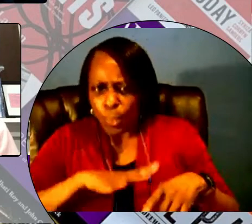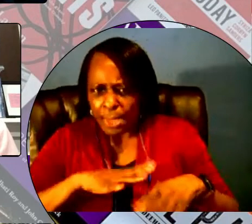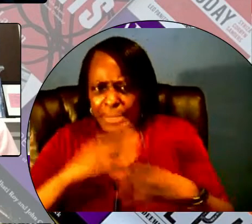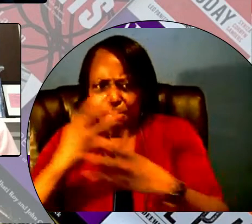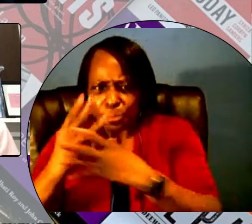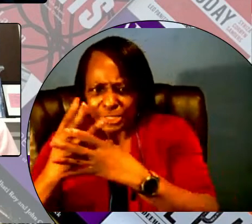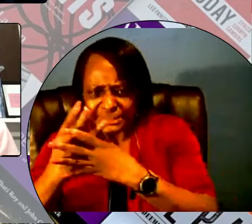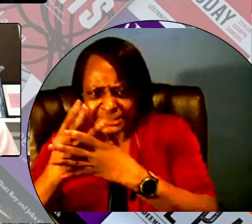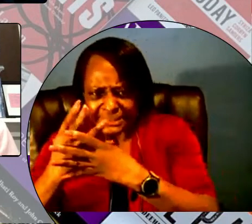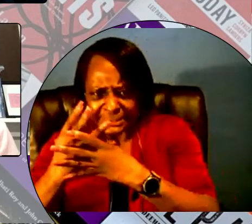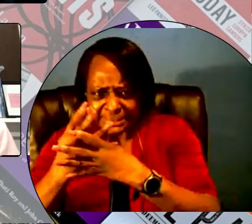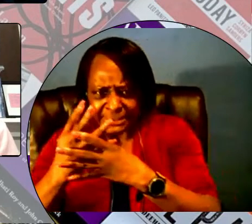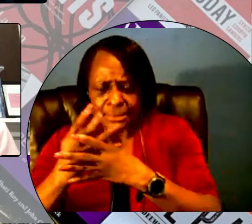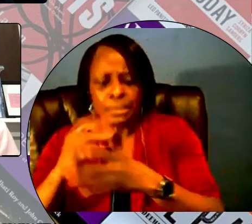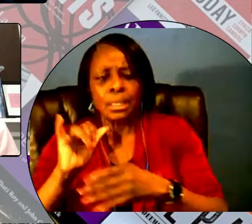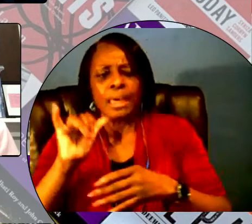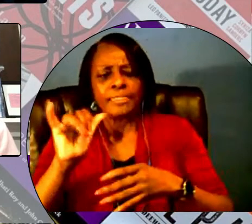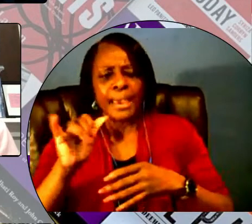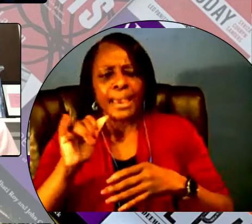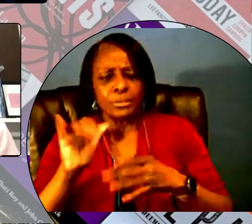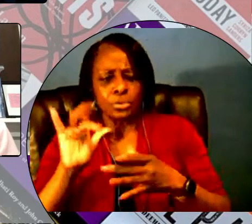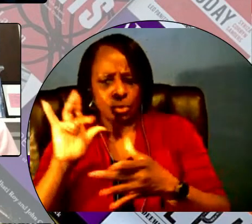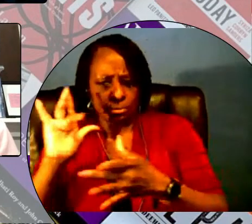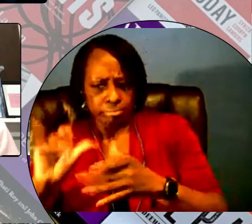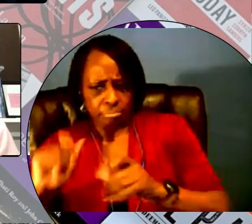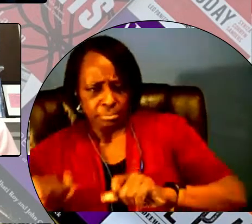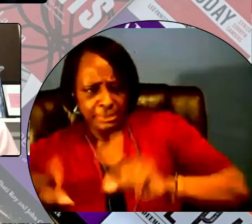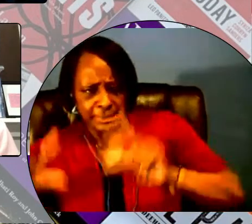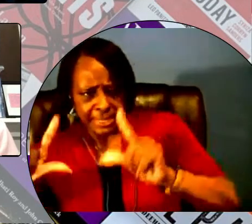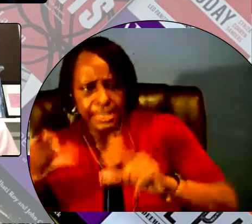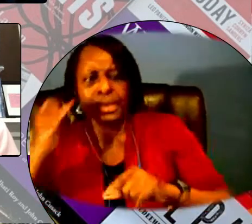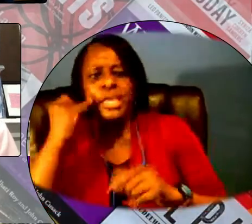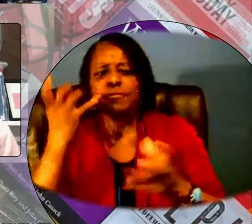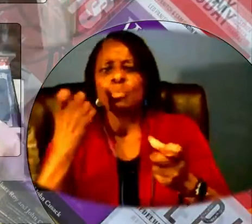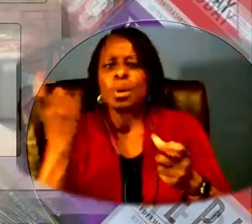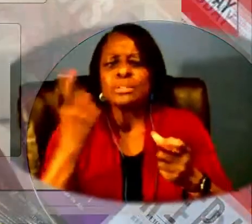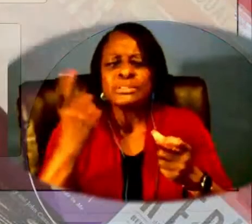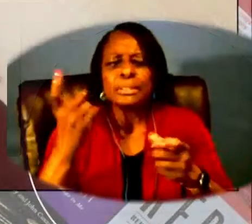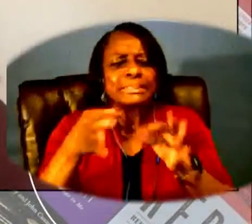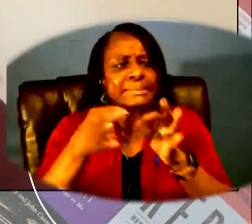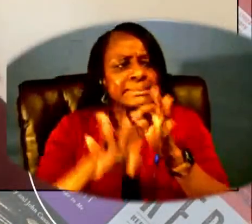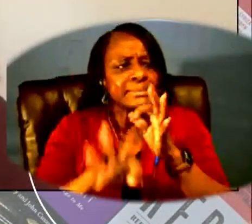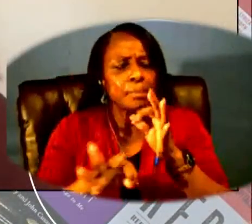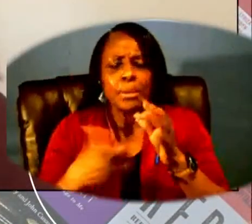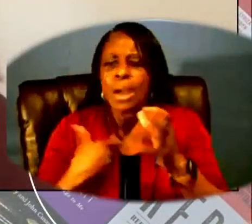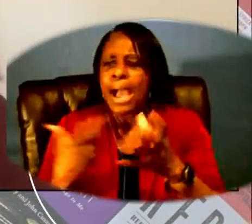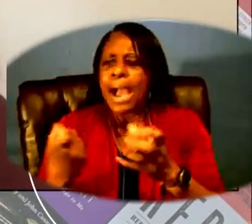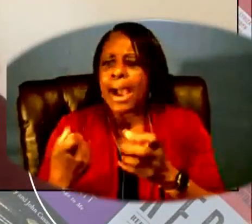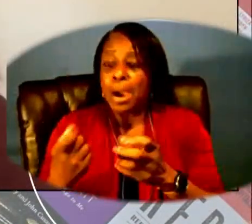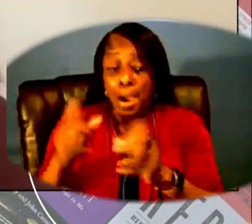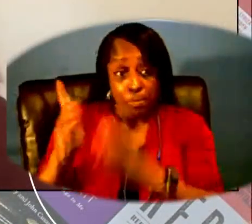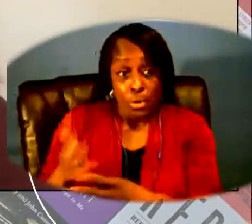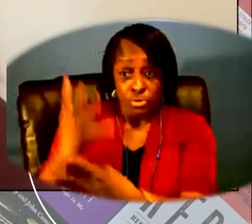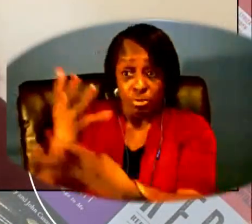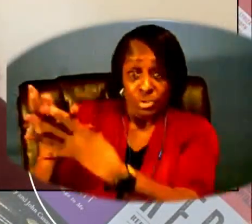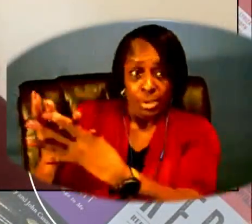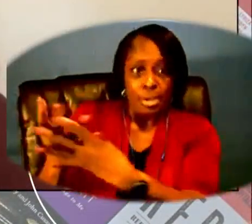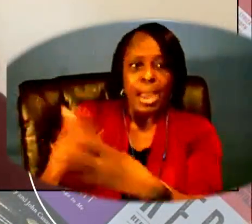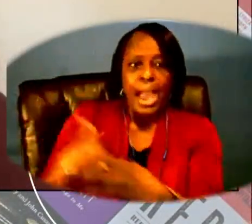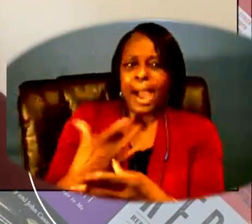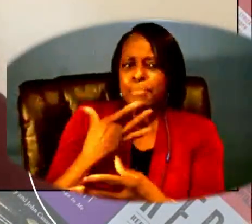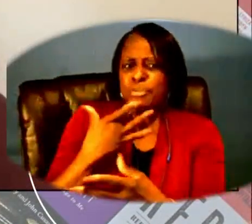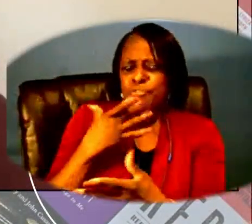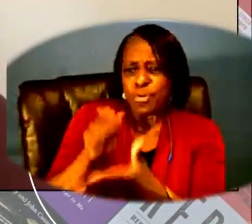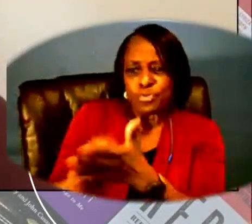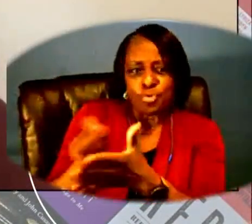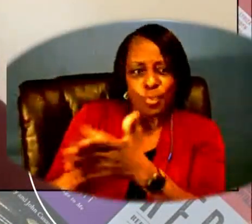you in that process. If you're looking for something really basic, like I just want to write someone inside, we have the Writing Warriors